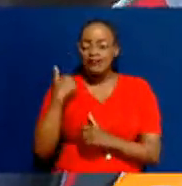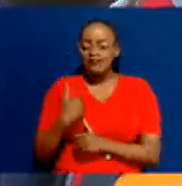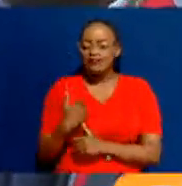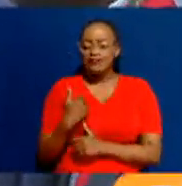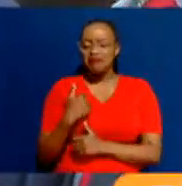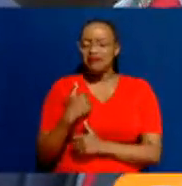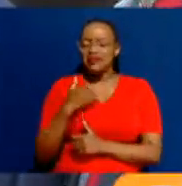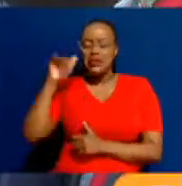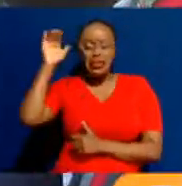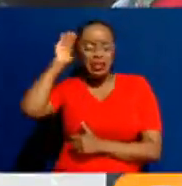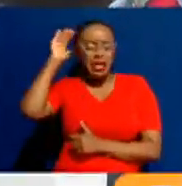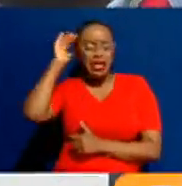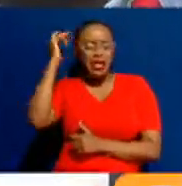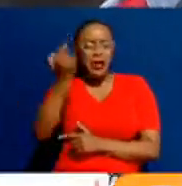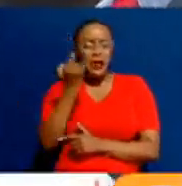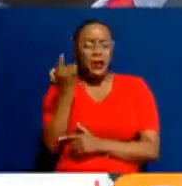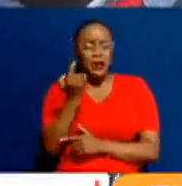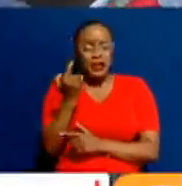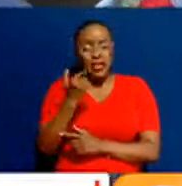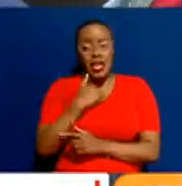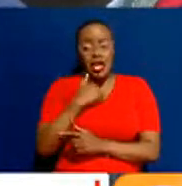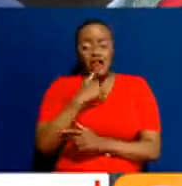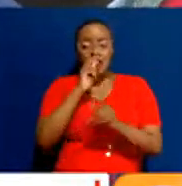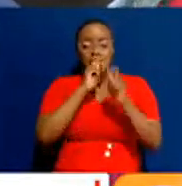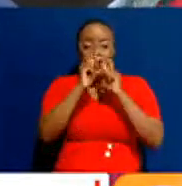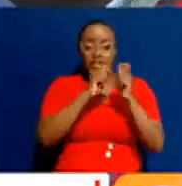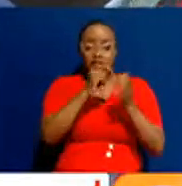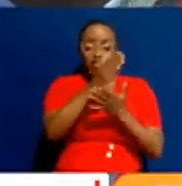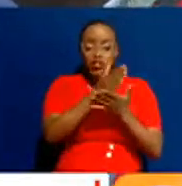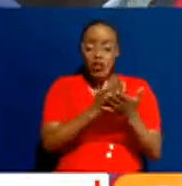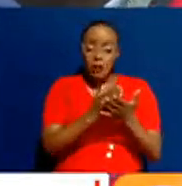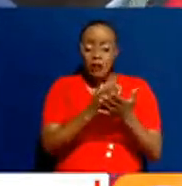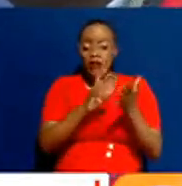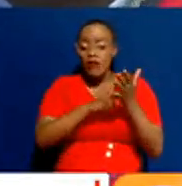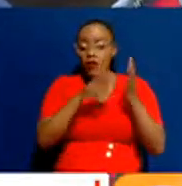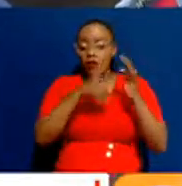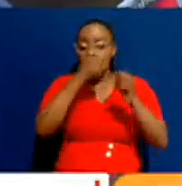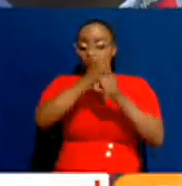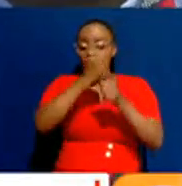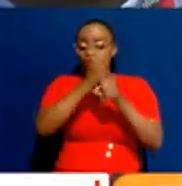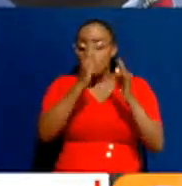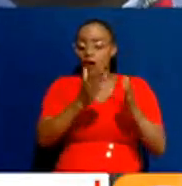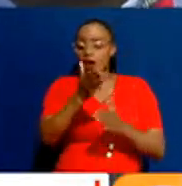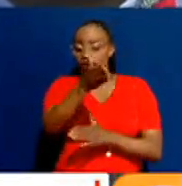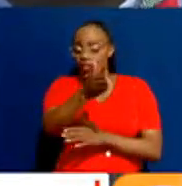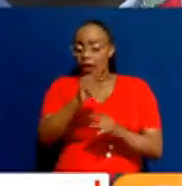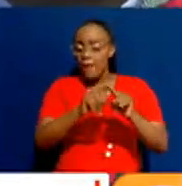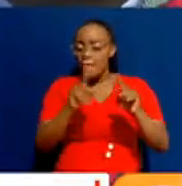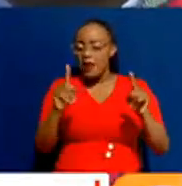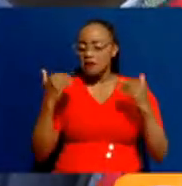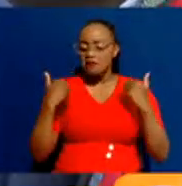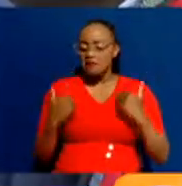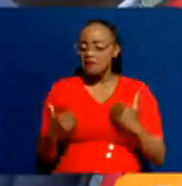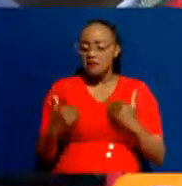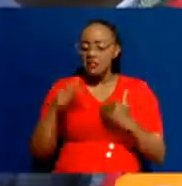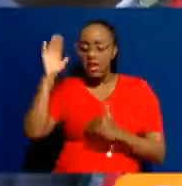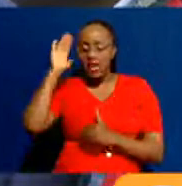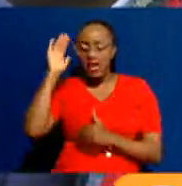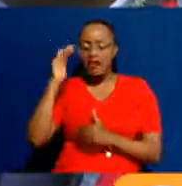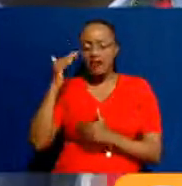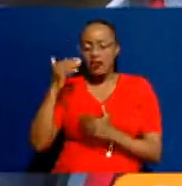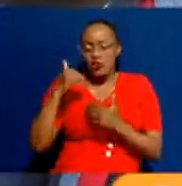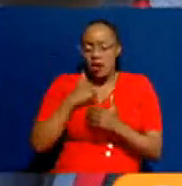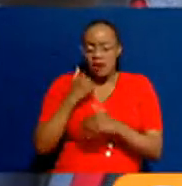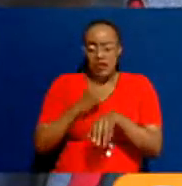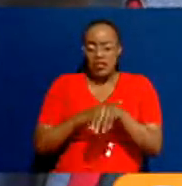been hearing that they have been interviewing some contractors. Yeah, but I have not had time to